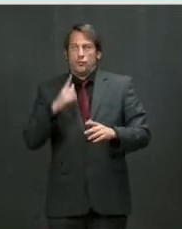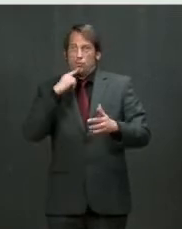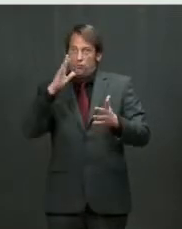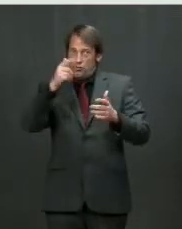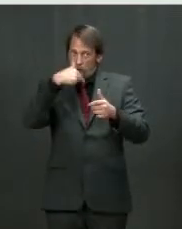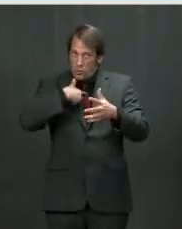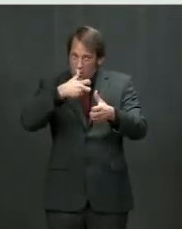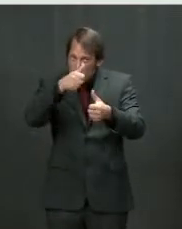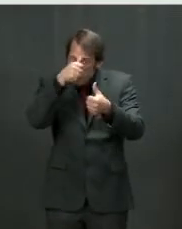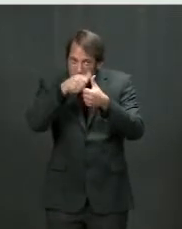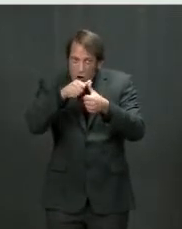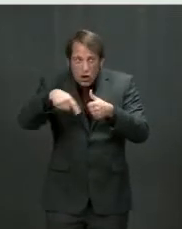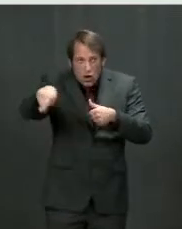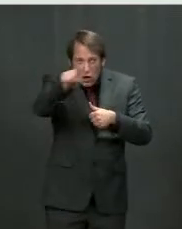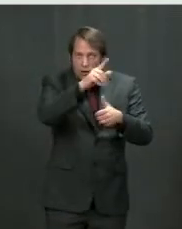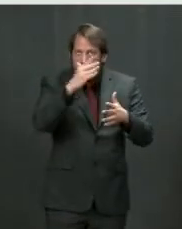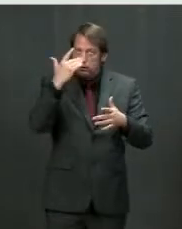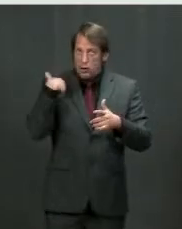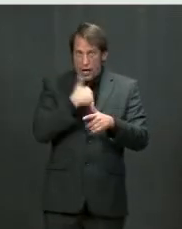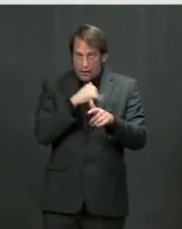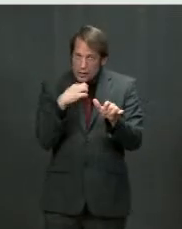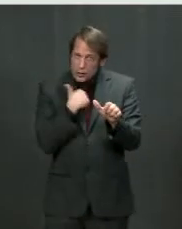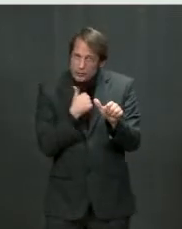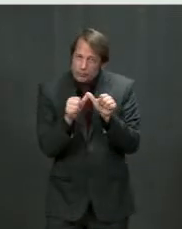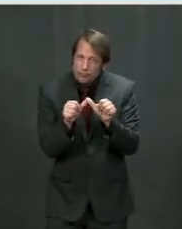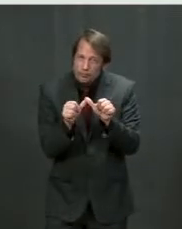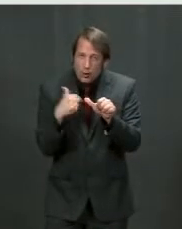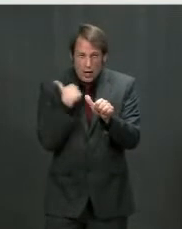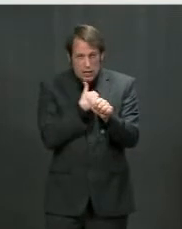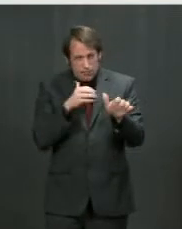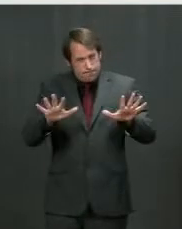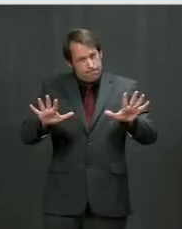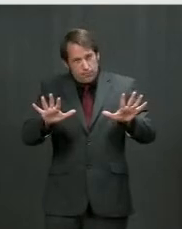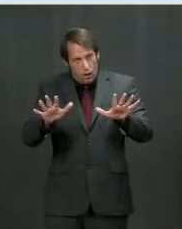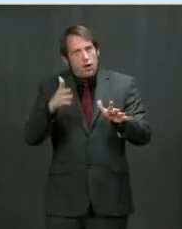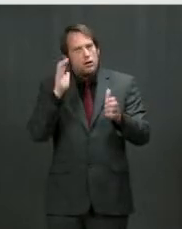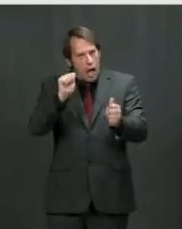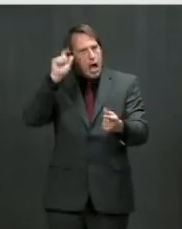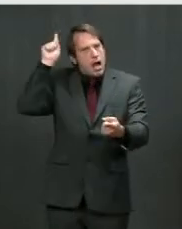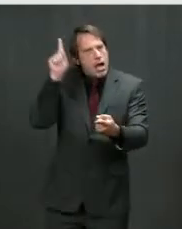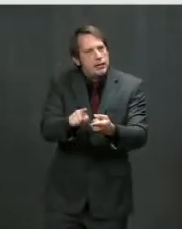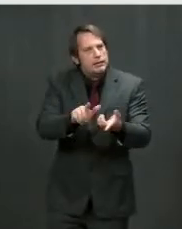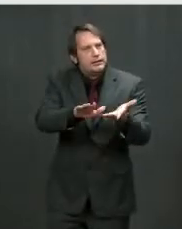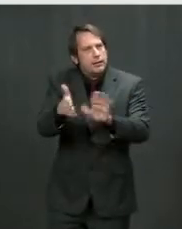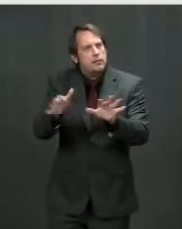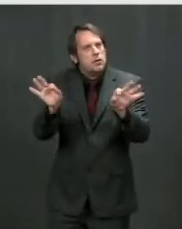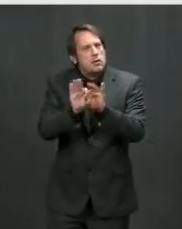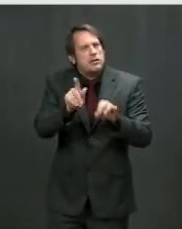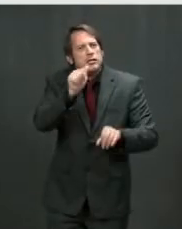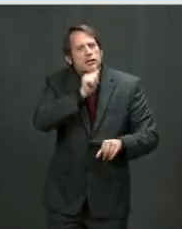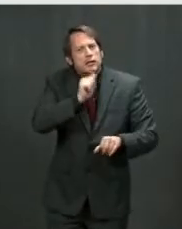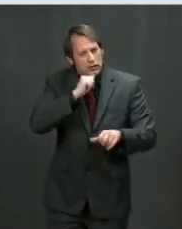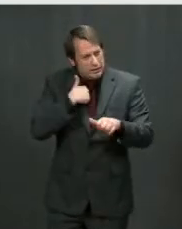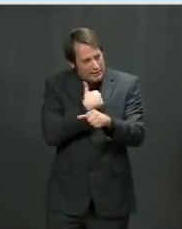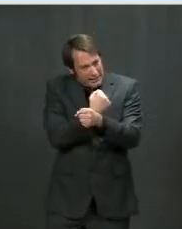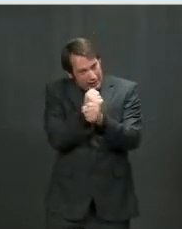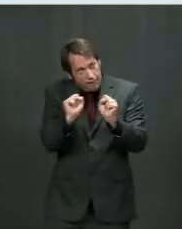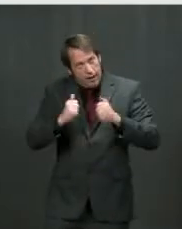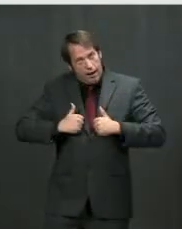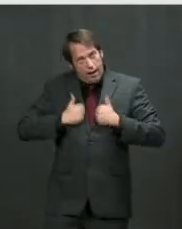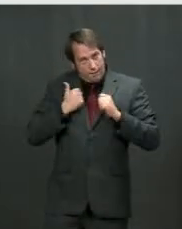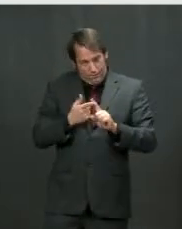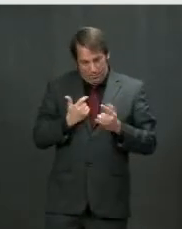misery. If all of us do our part, we can help save lives in April, May, and June.